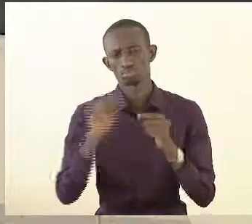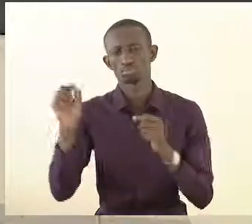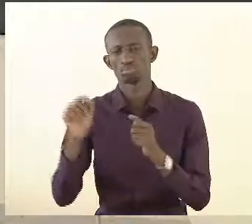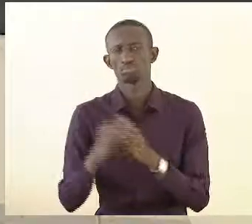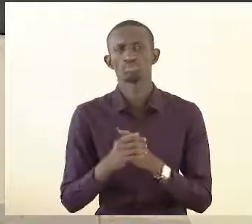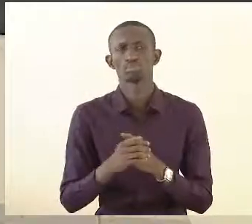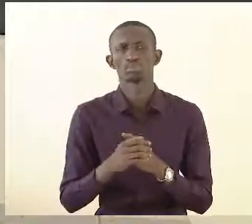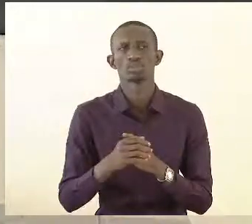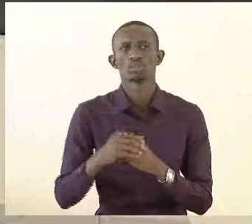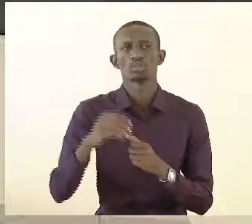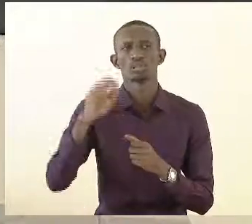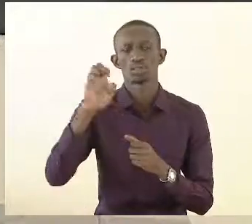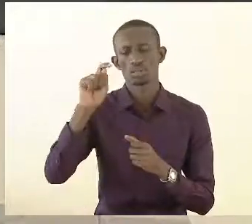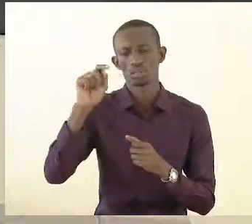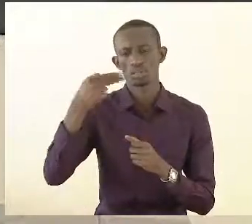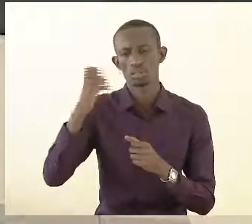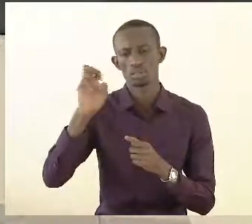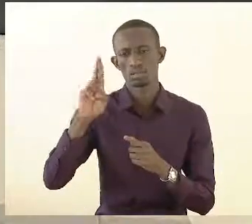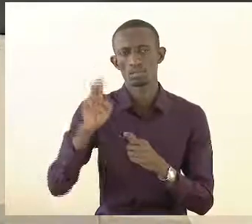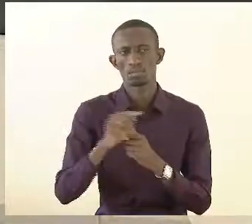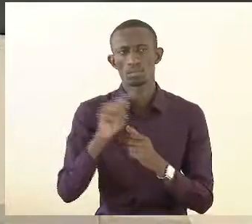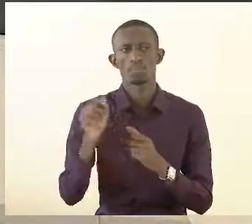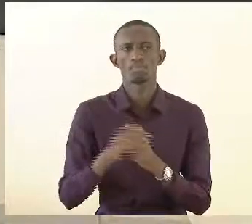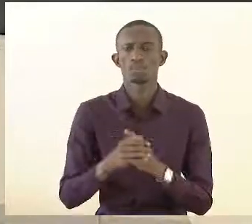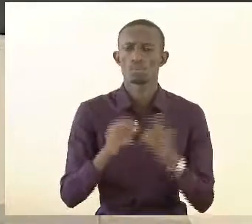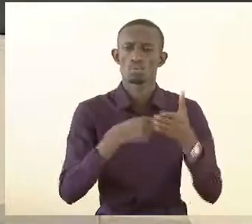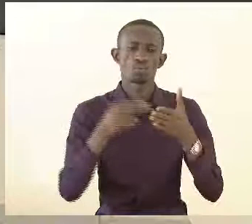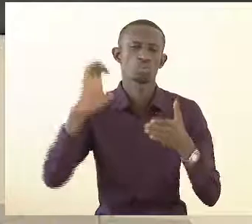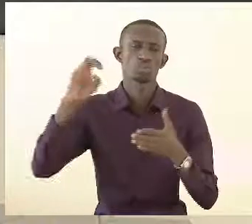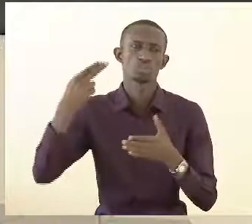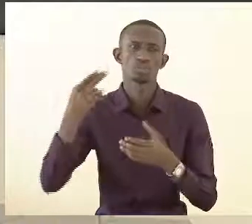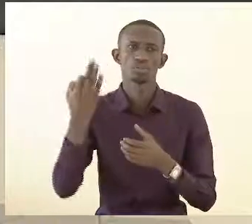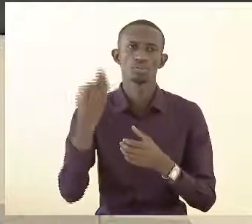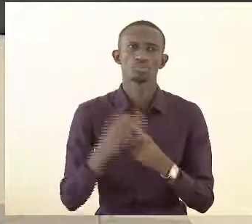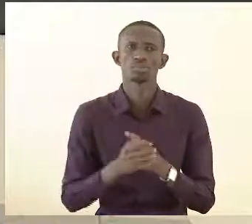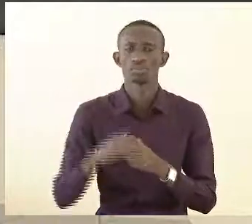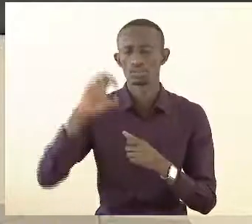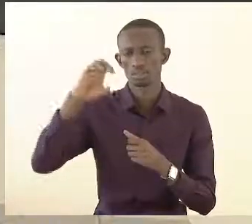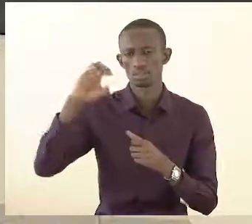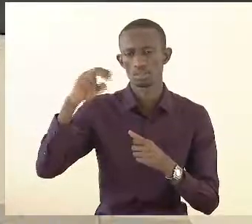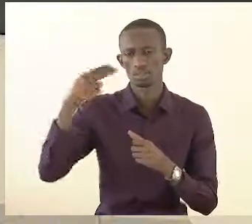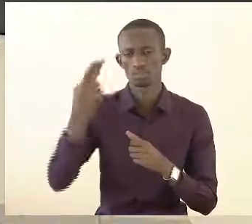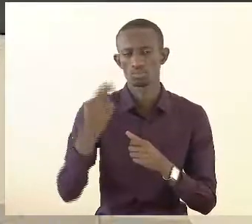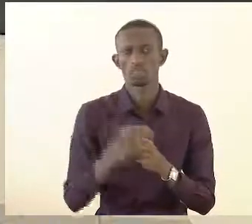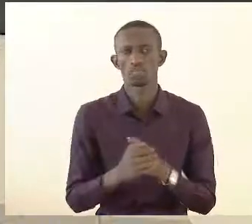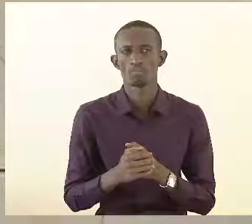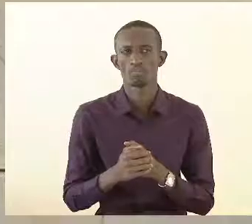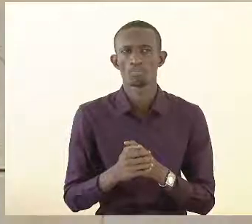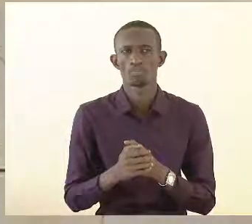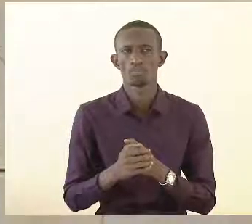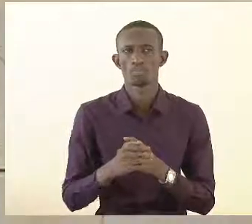produce CH3CH2, CH2, Mg chloride.